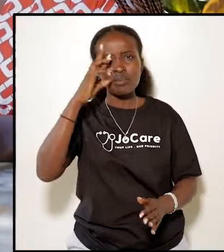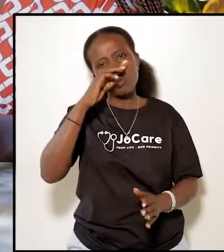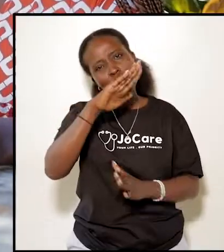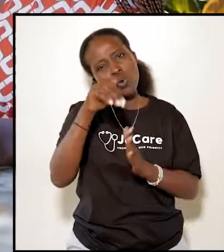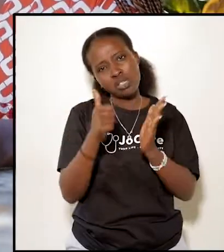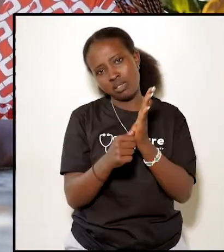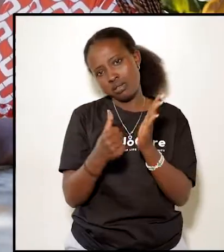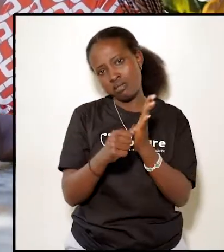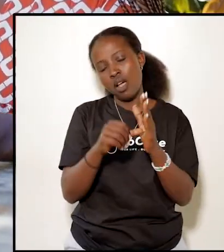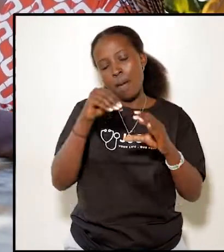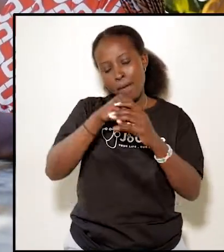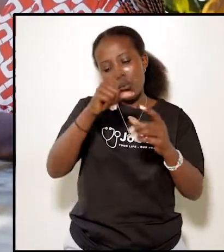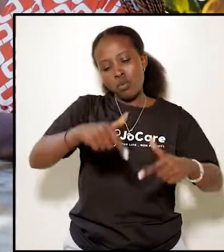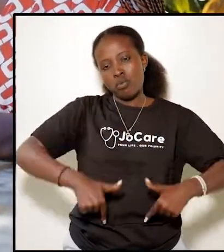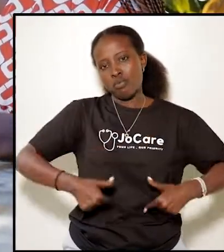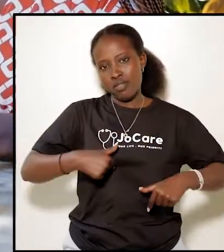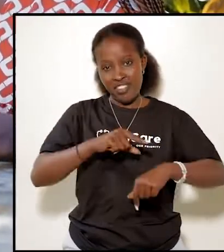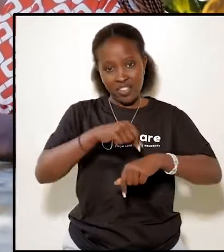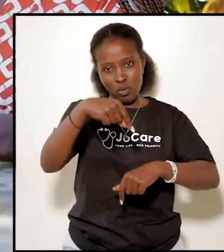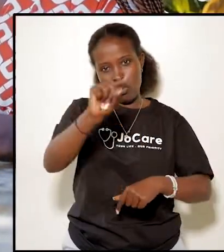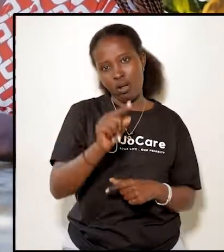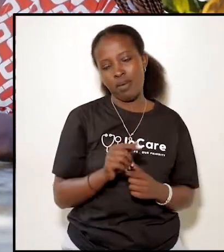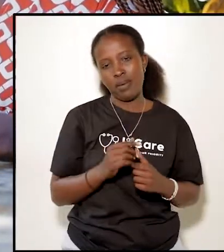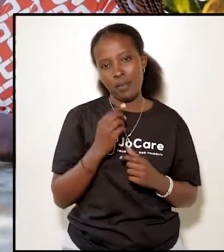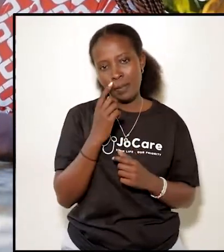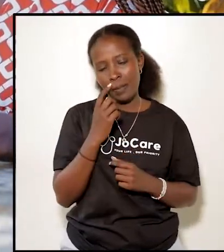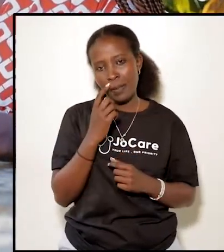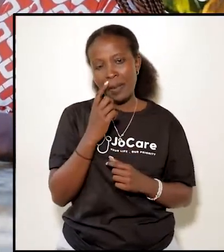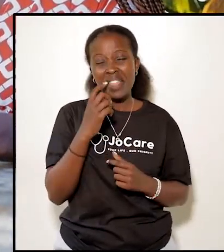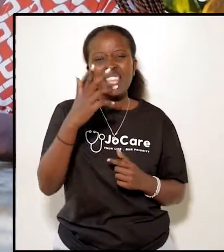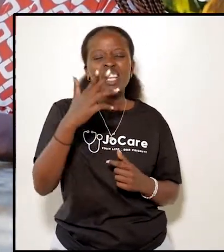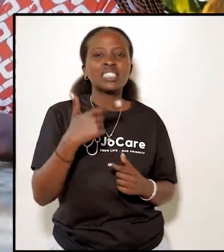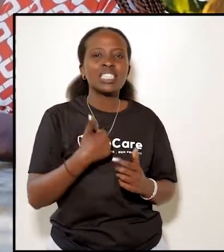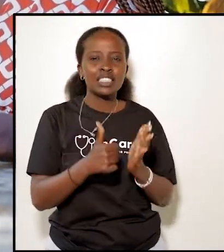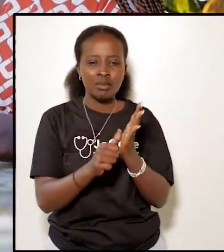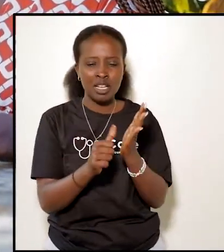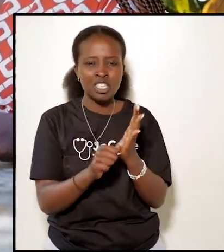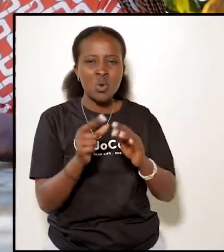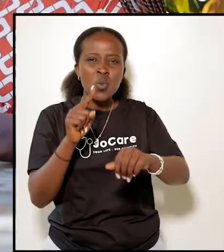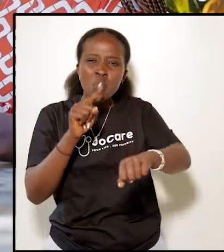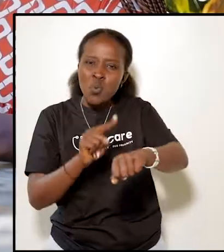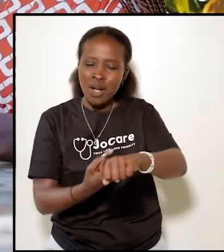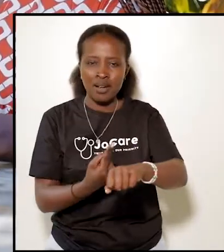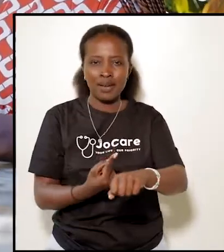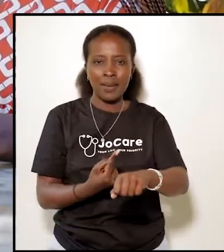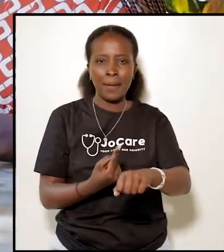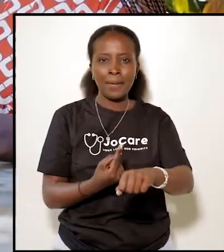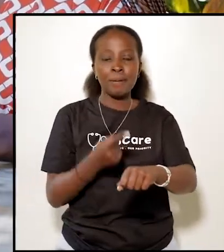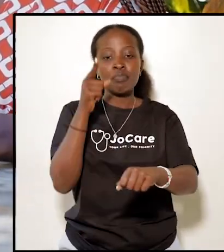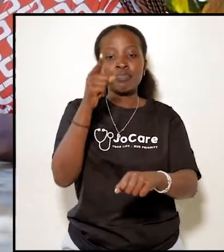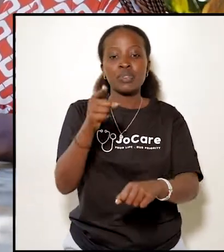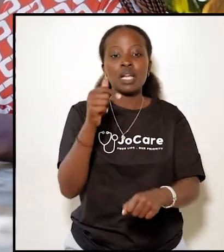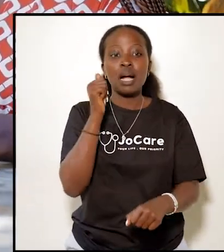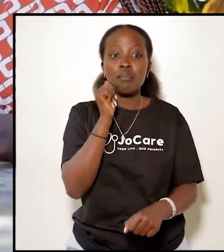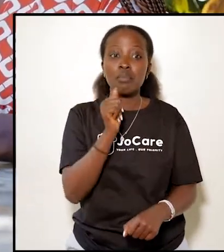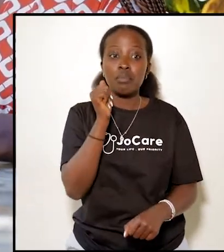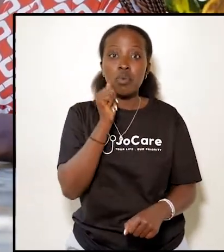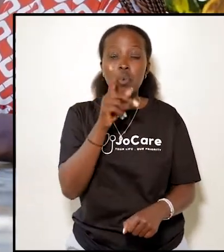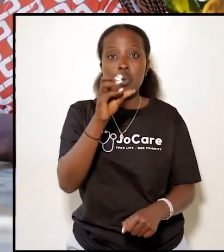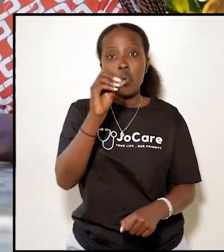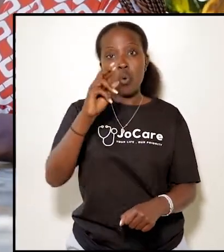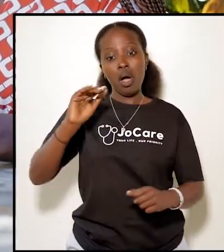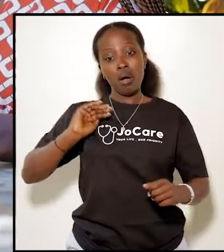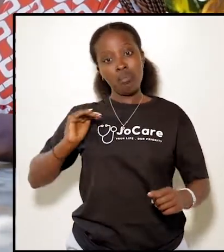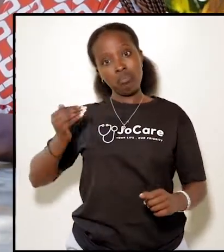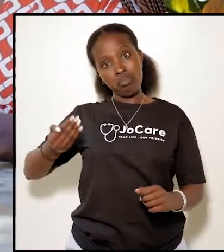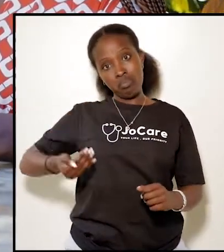think something is wrong with your menses. Yes. My question is when When is a girl